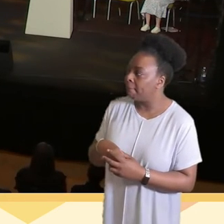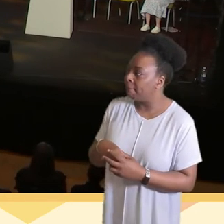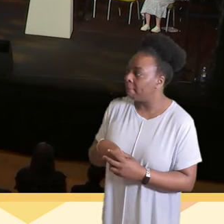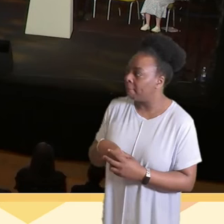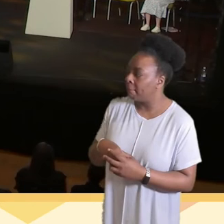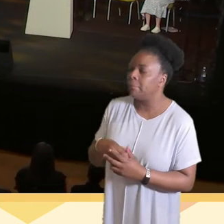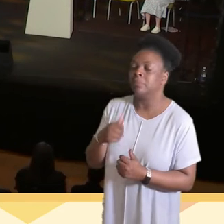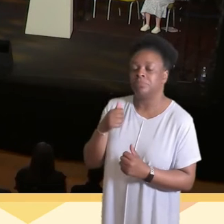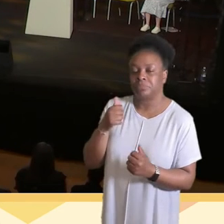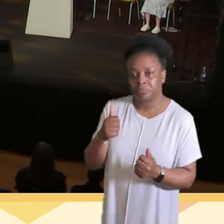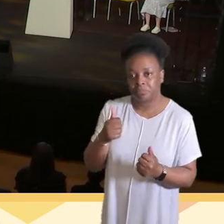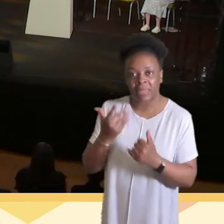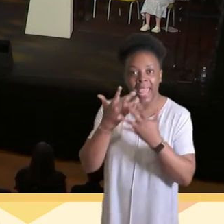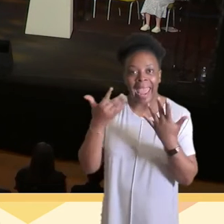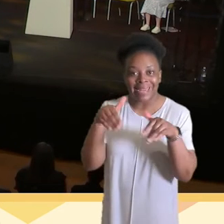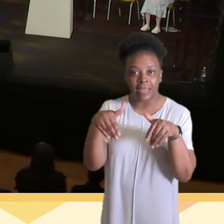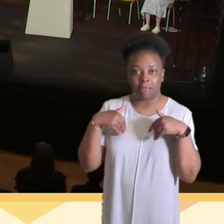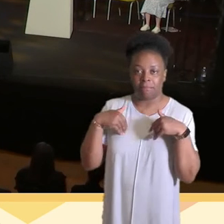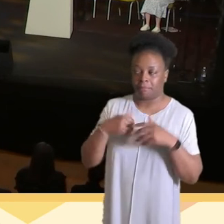Thank you. And any abstentions?